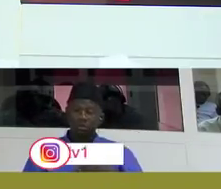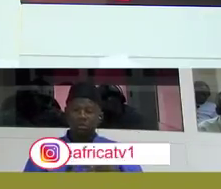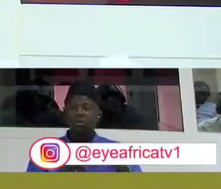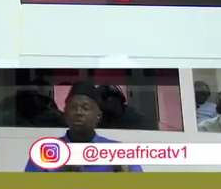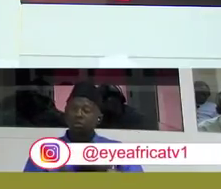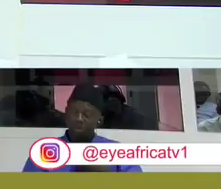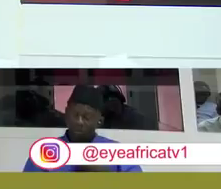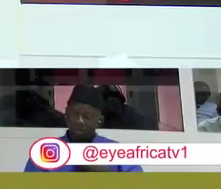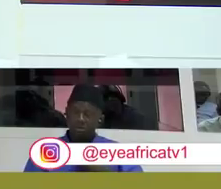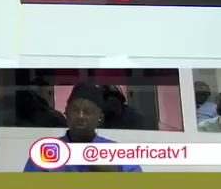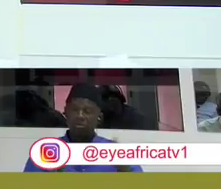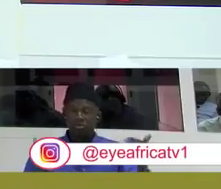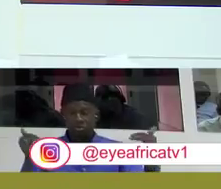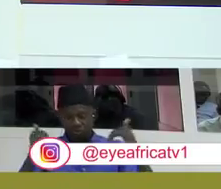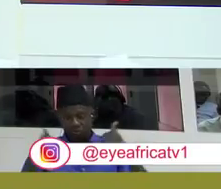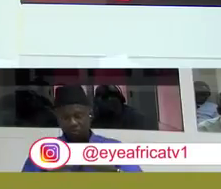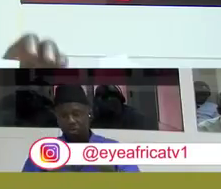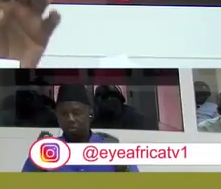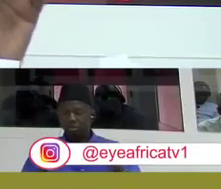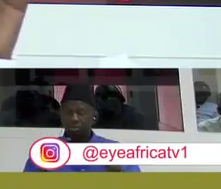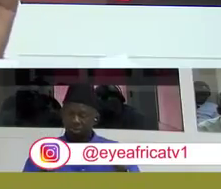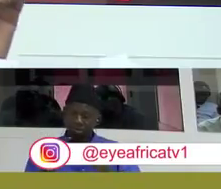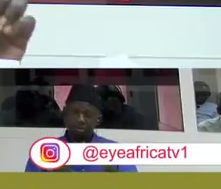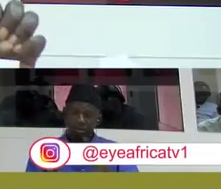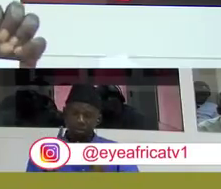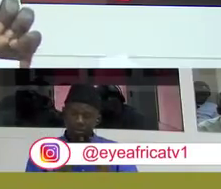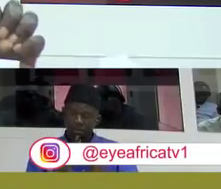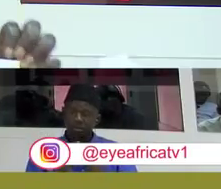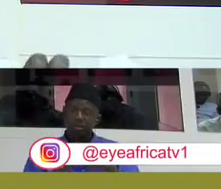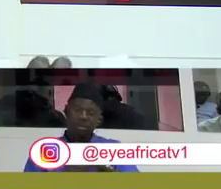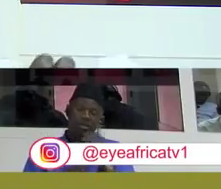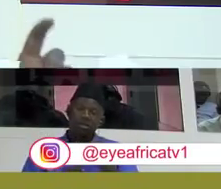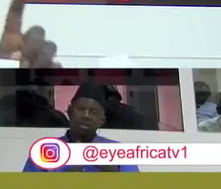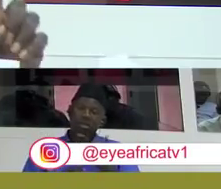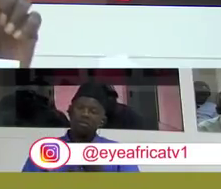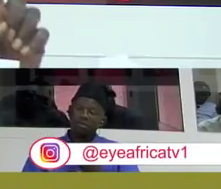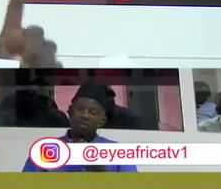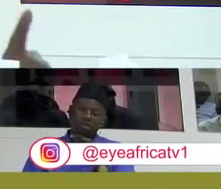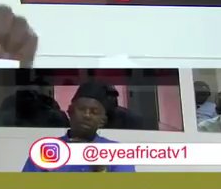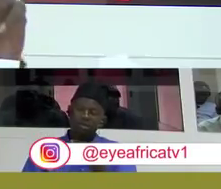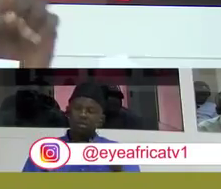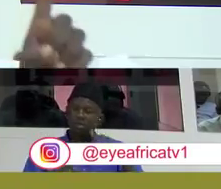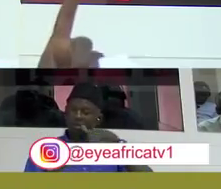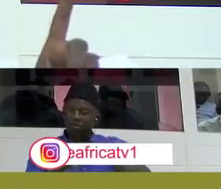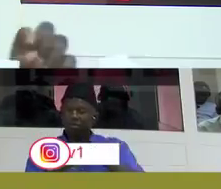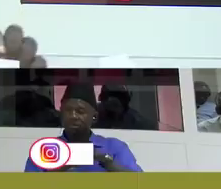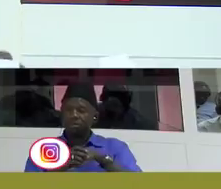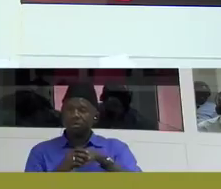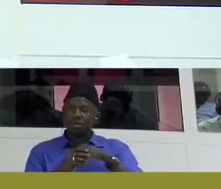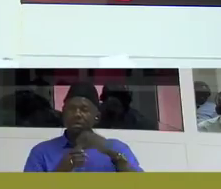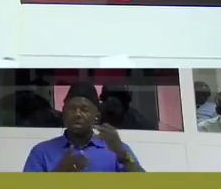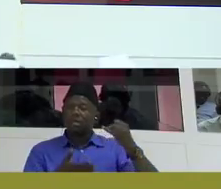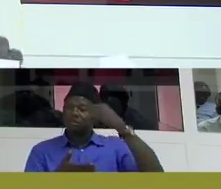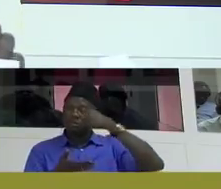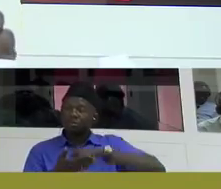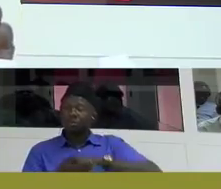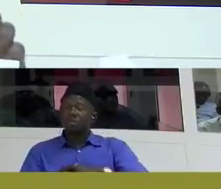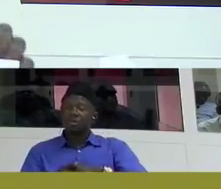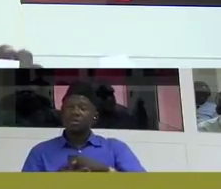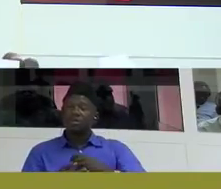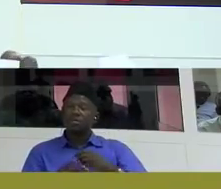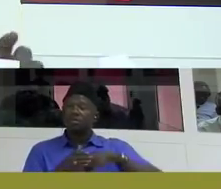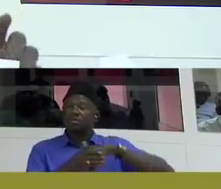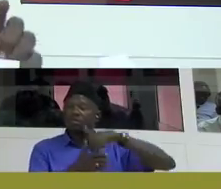involve a representative of a foreign state,